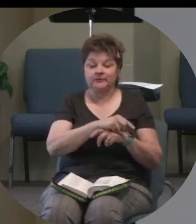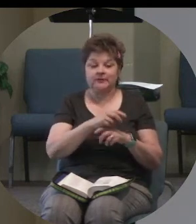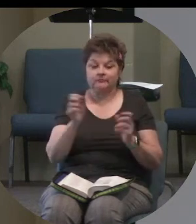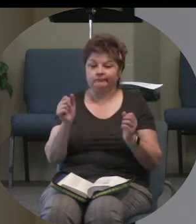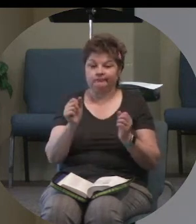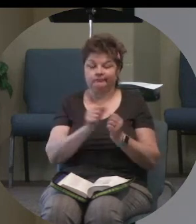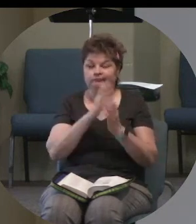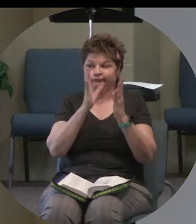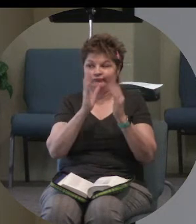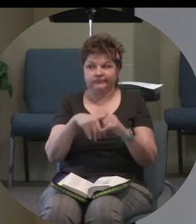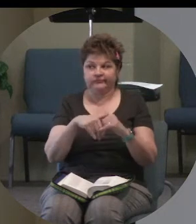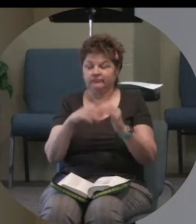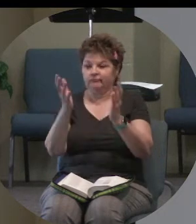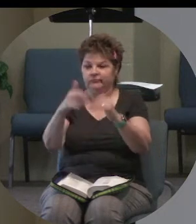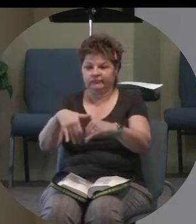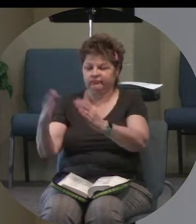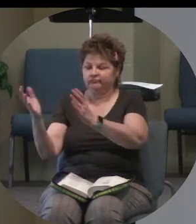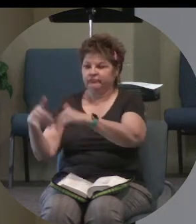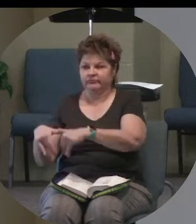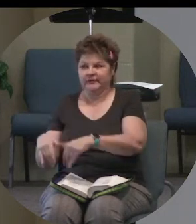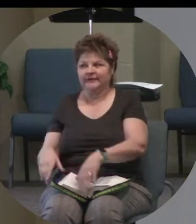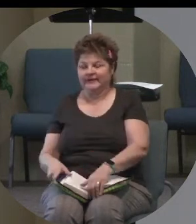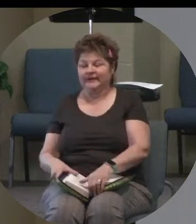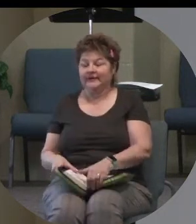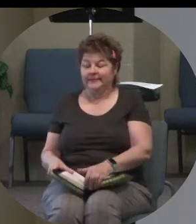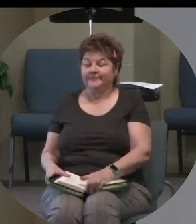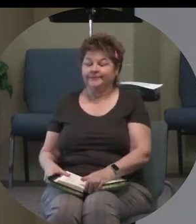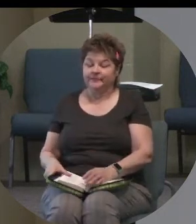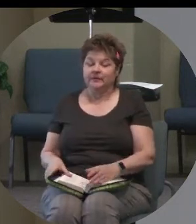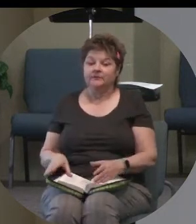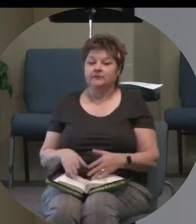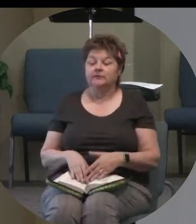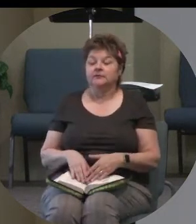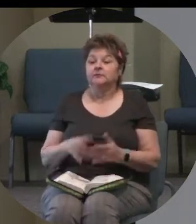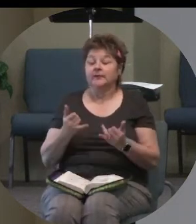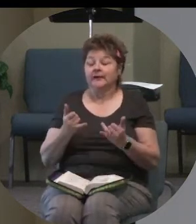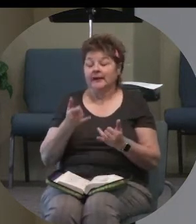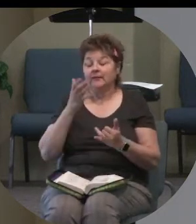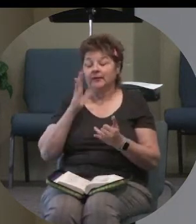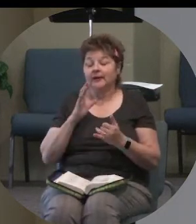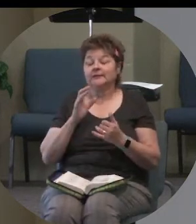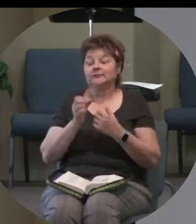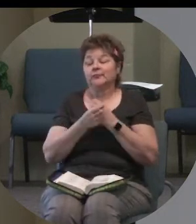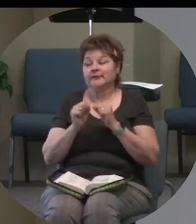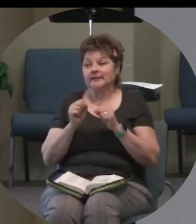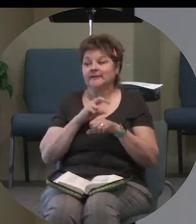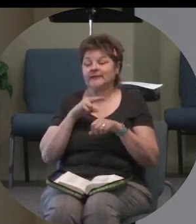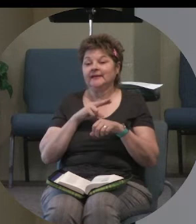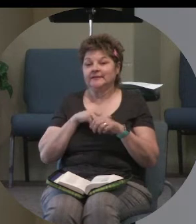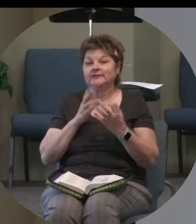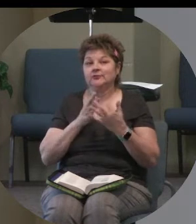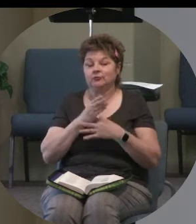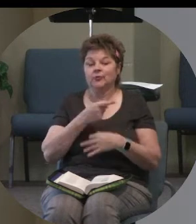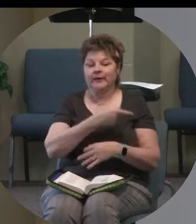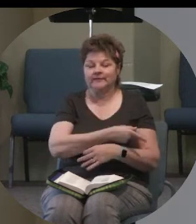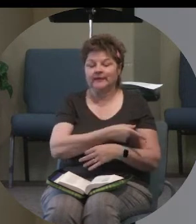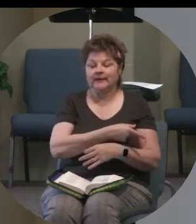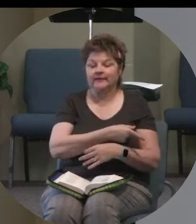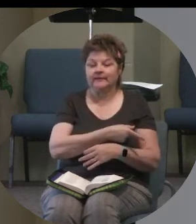here, God is also redeeming those generations through Hezekiah. So in his prayer, he appeals to God's